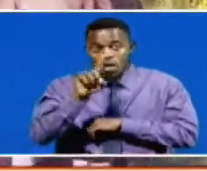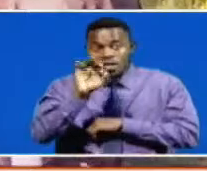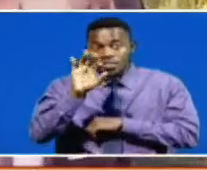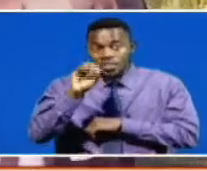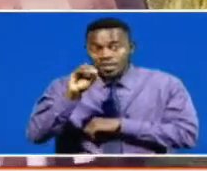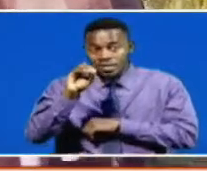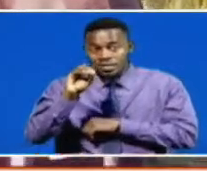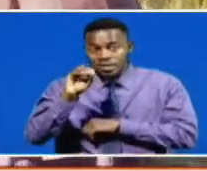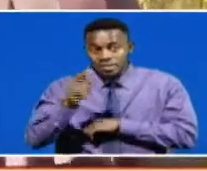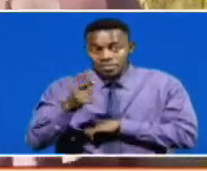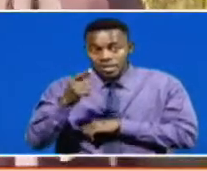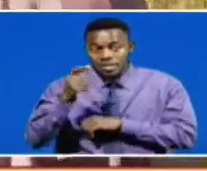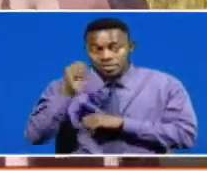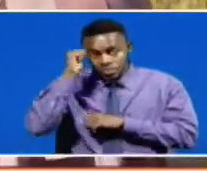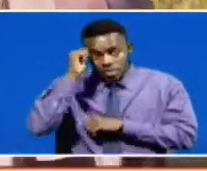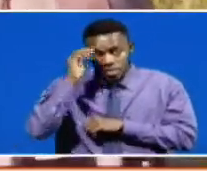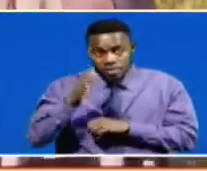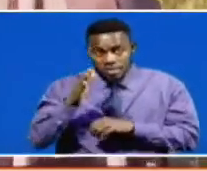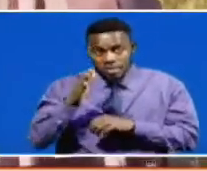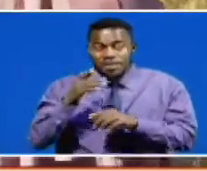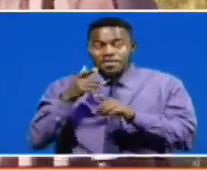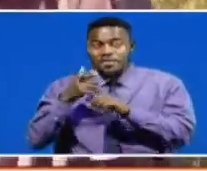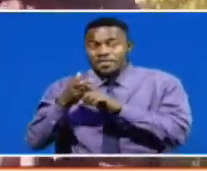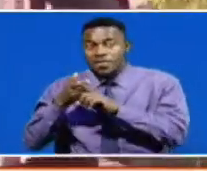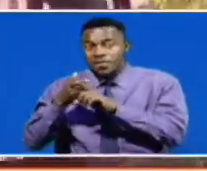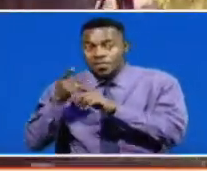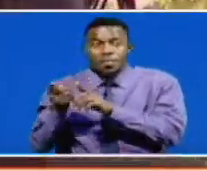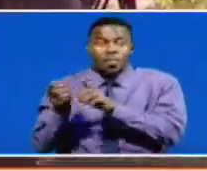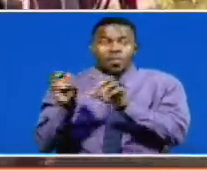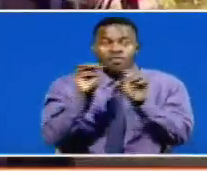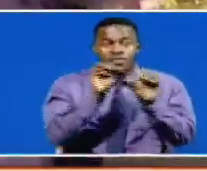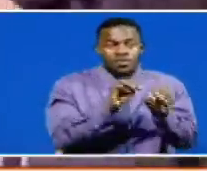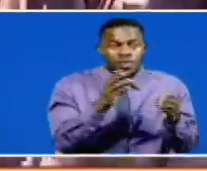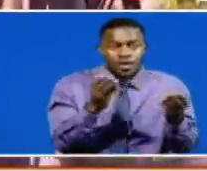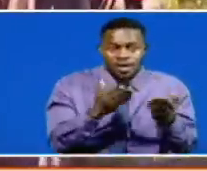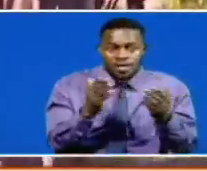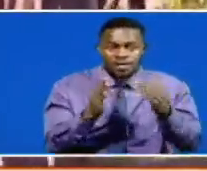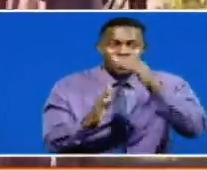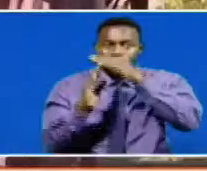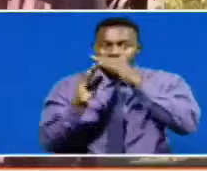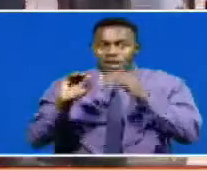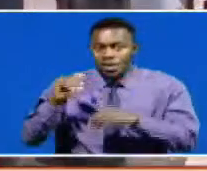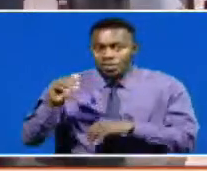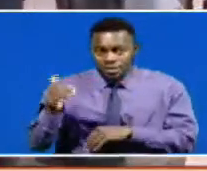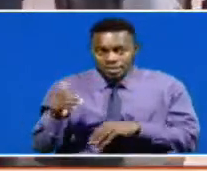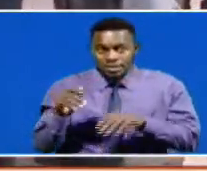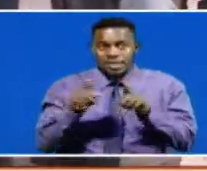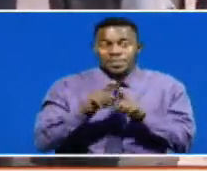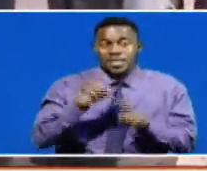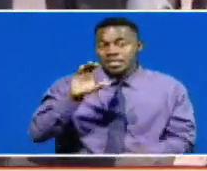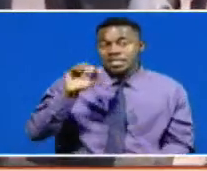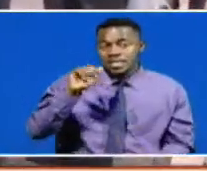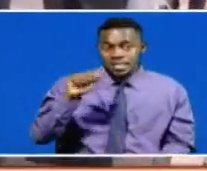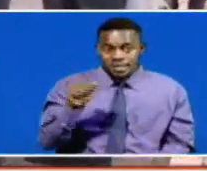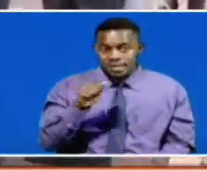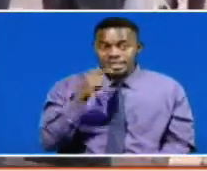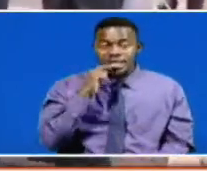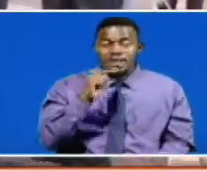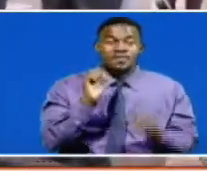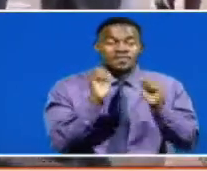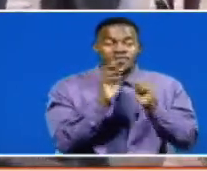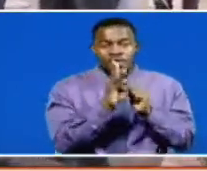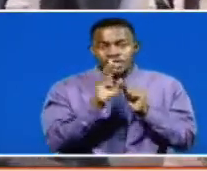schools and 167 have been placed in extra county schools. CS Machogu also added that some